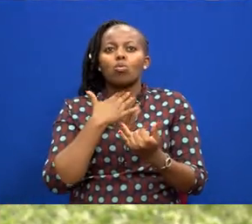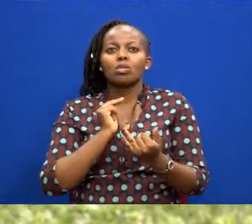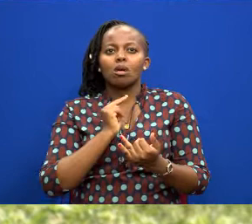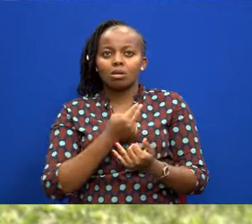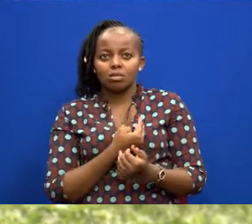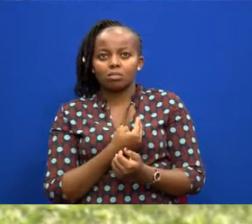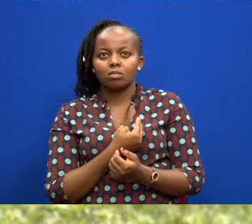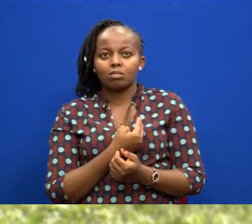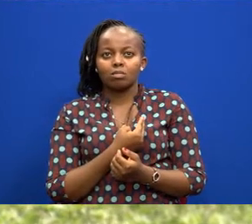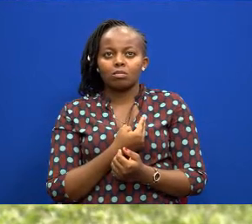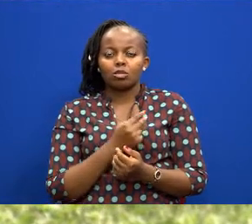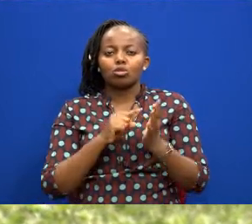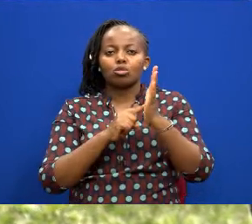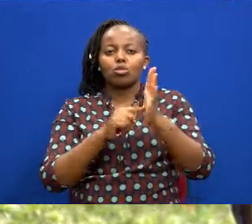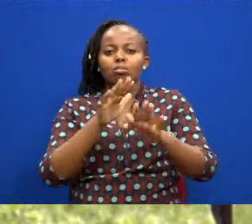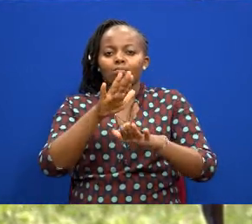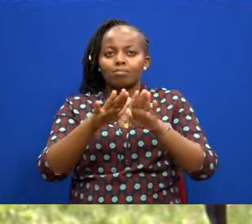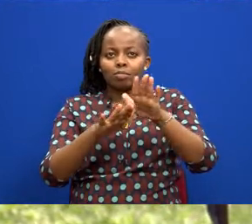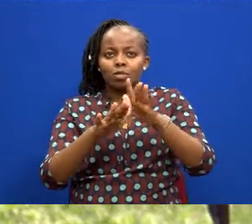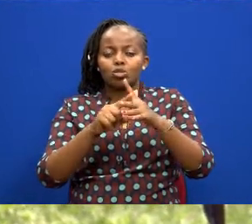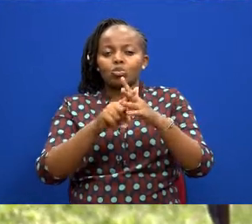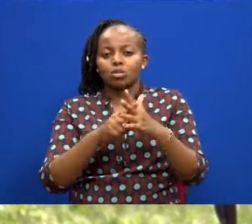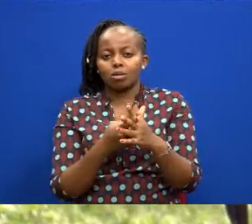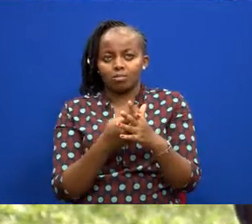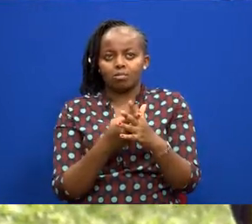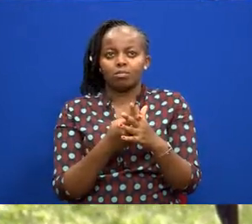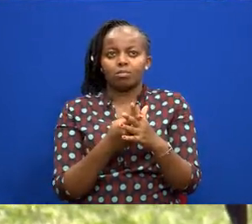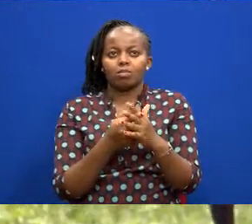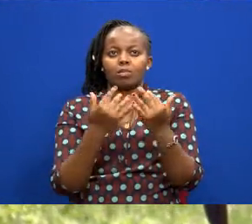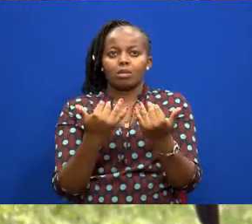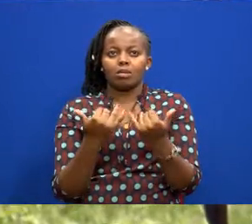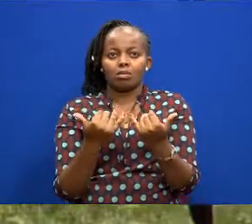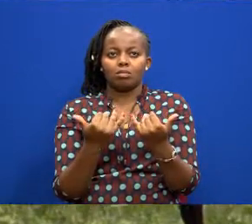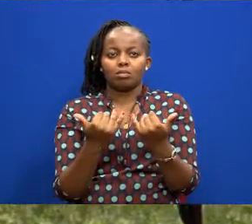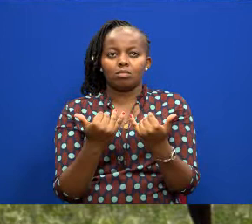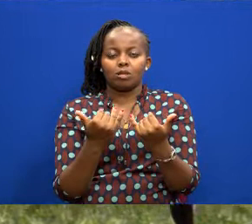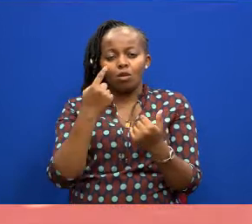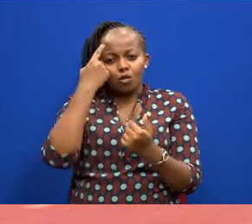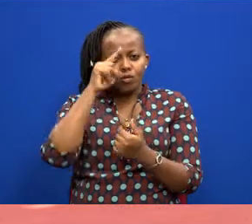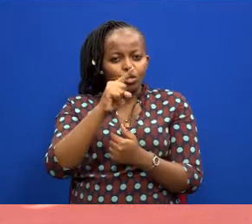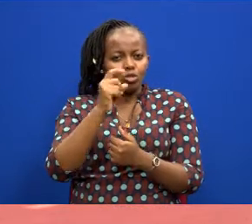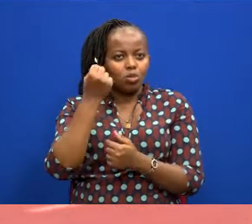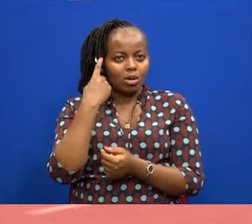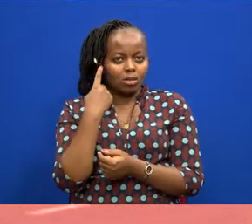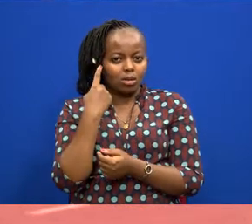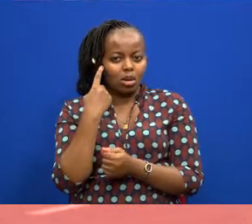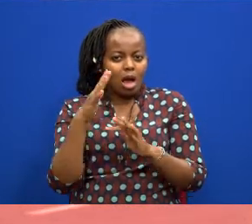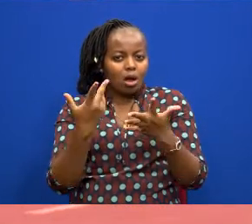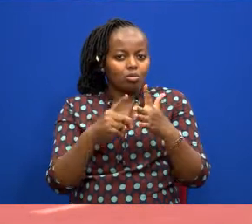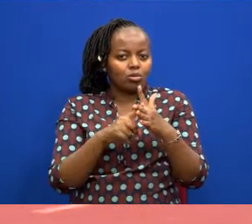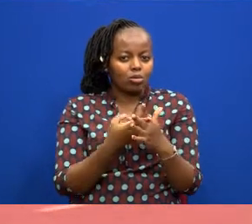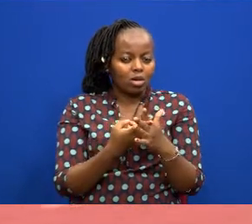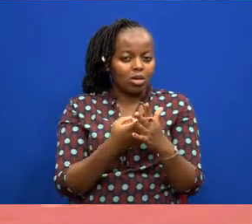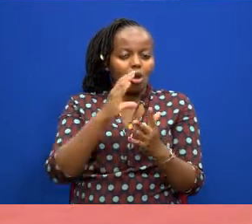to go through the steps to starting. Now, for you to get the